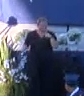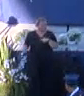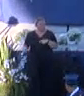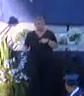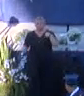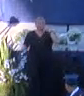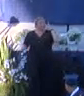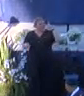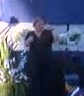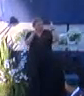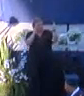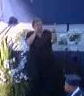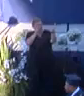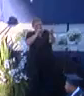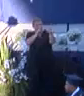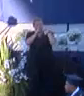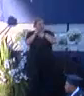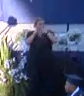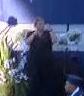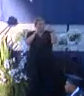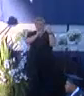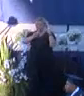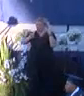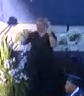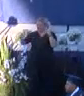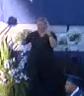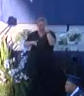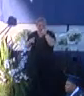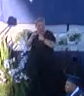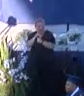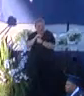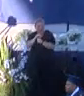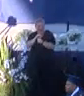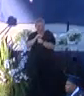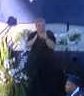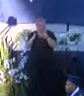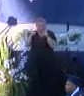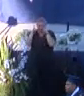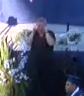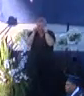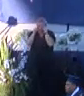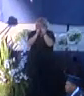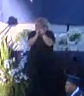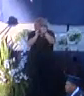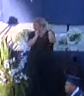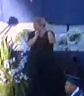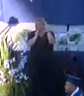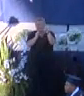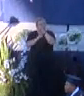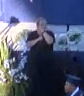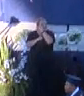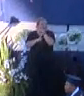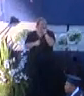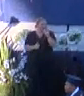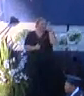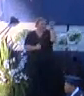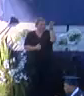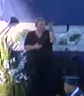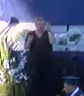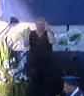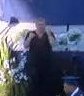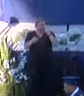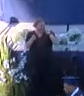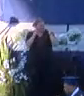see change coming our way, we want to run, to try and hide, or to simply close our eyes and pretend it is not there. So why